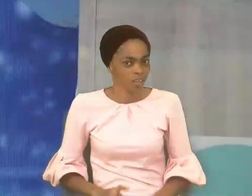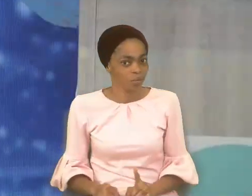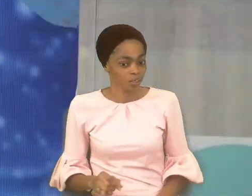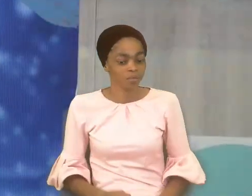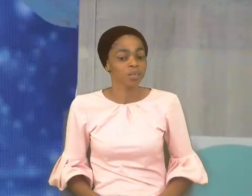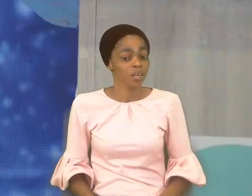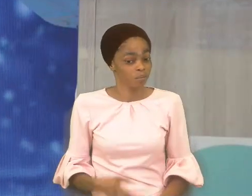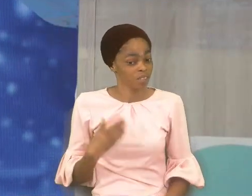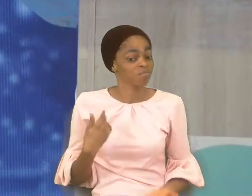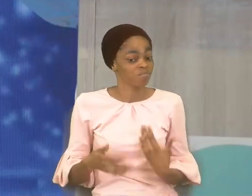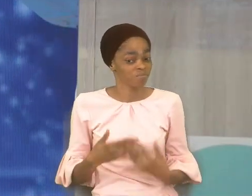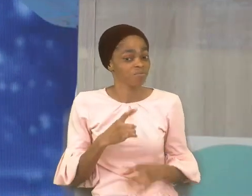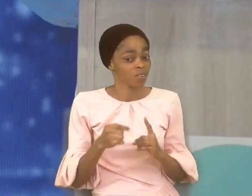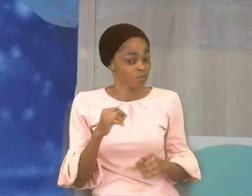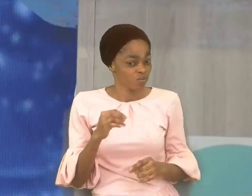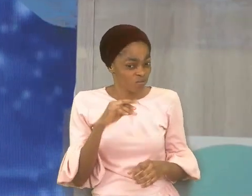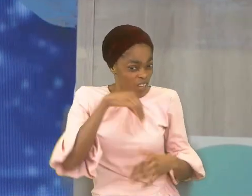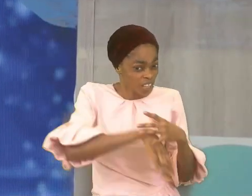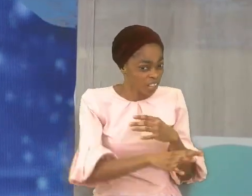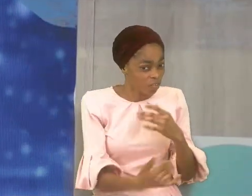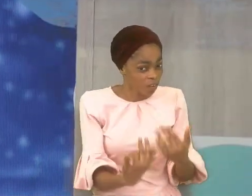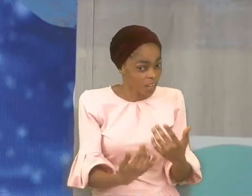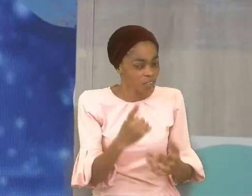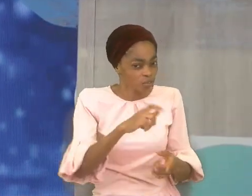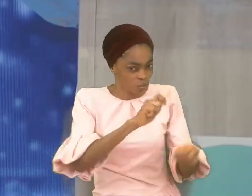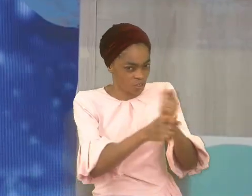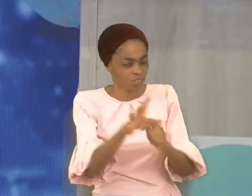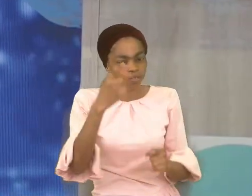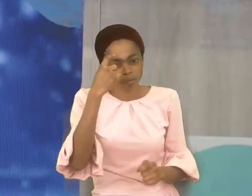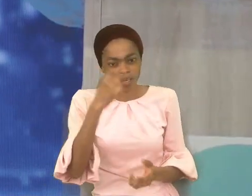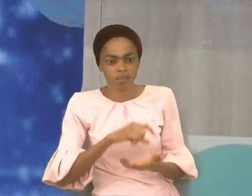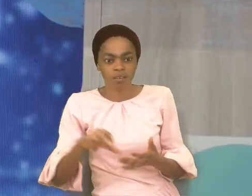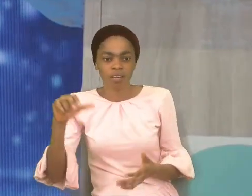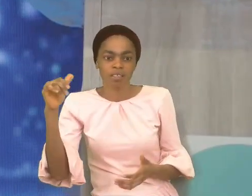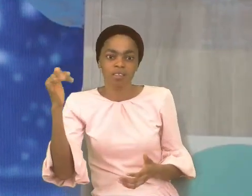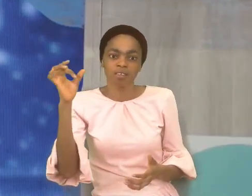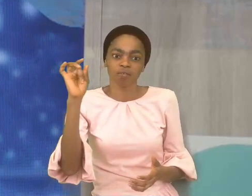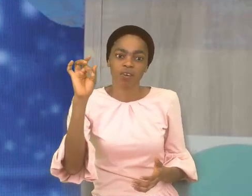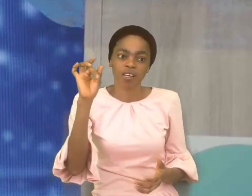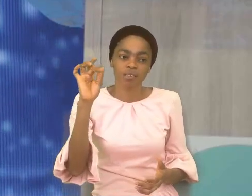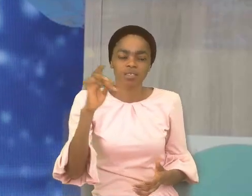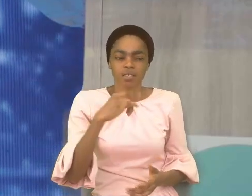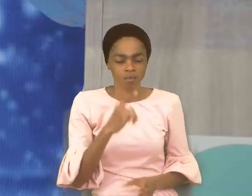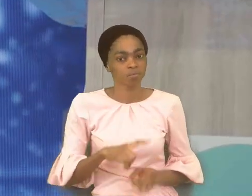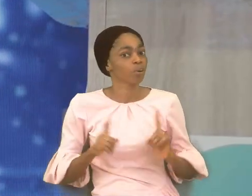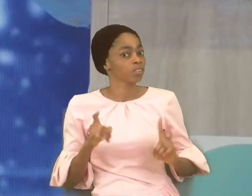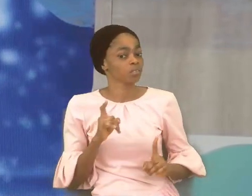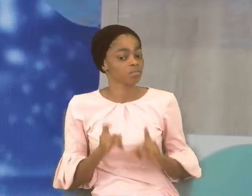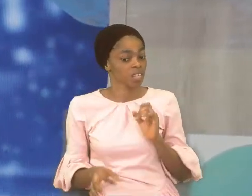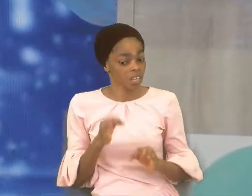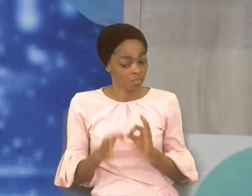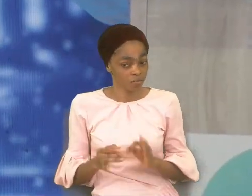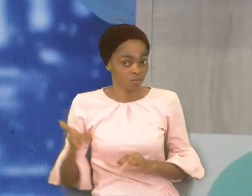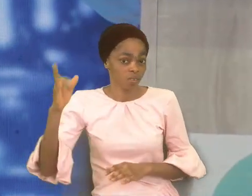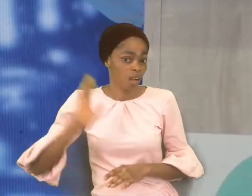18, but if not, if he doesn't deliver us, we don't know his mind.